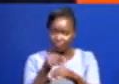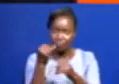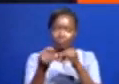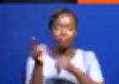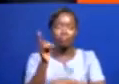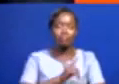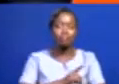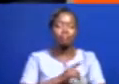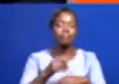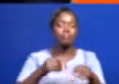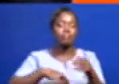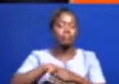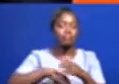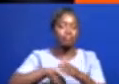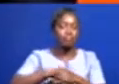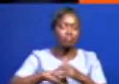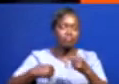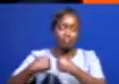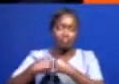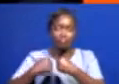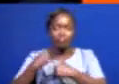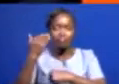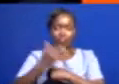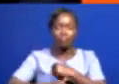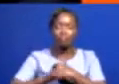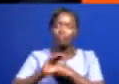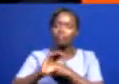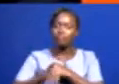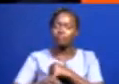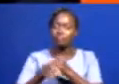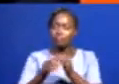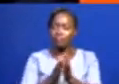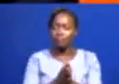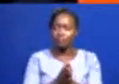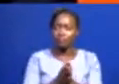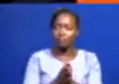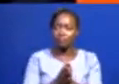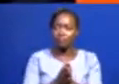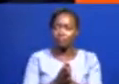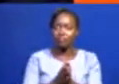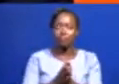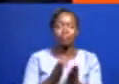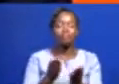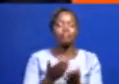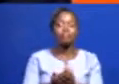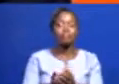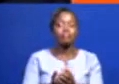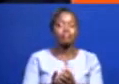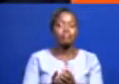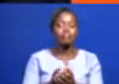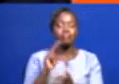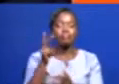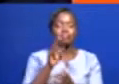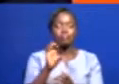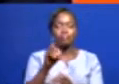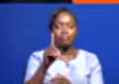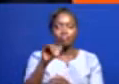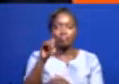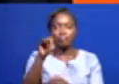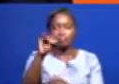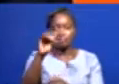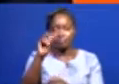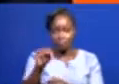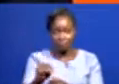in Busia County that attracted top coaches in the country, led by Tusker FC tactician Robert Matano, among others. The second edition of the Western